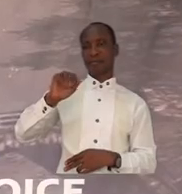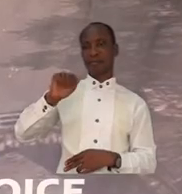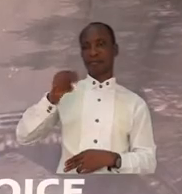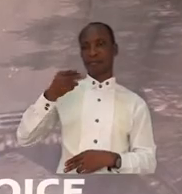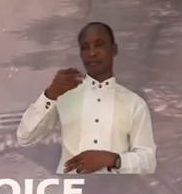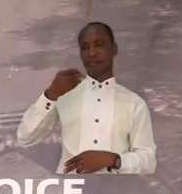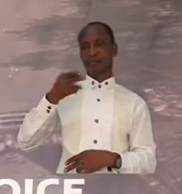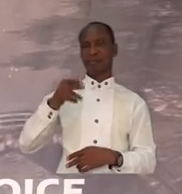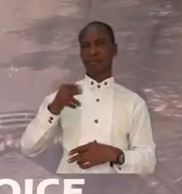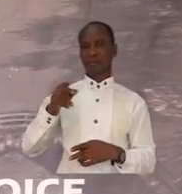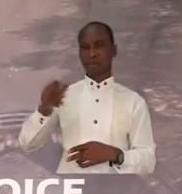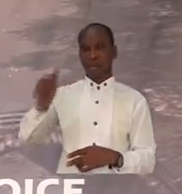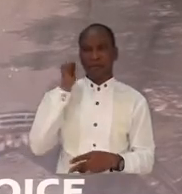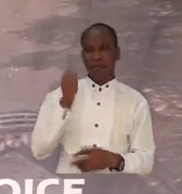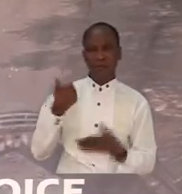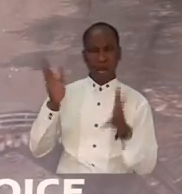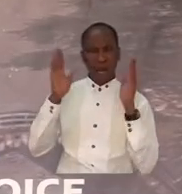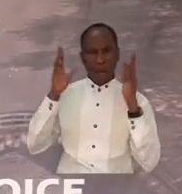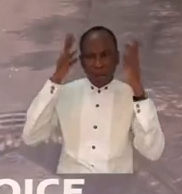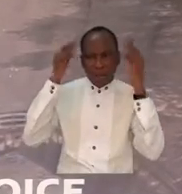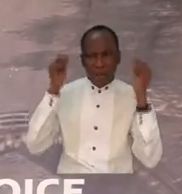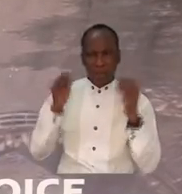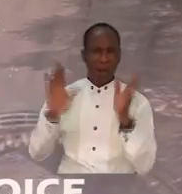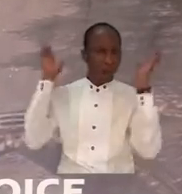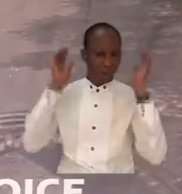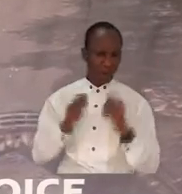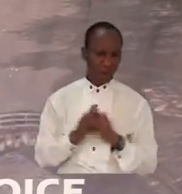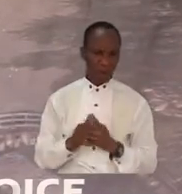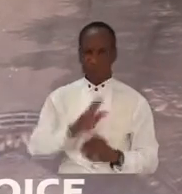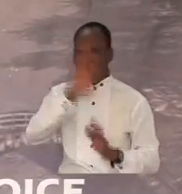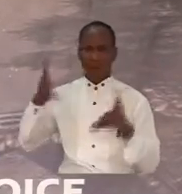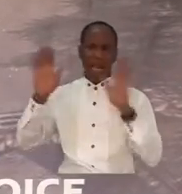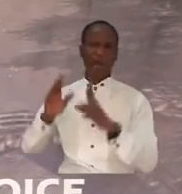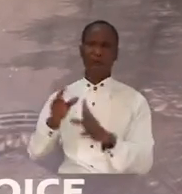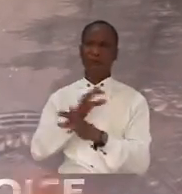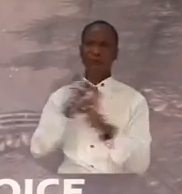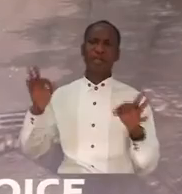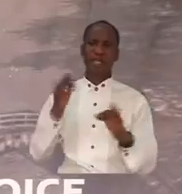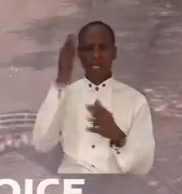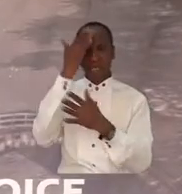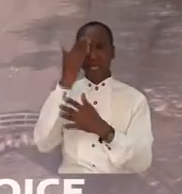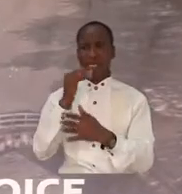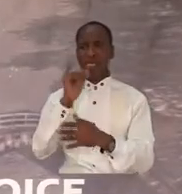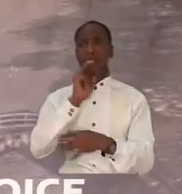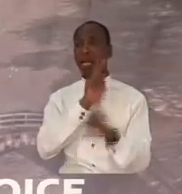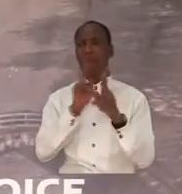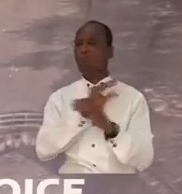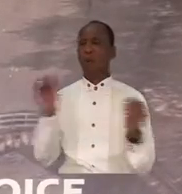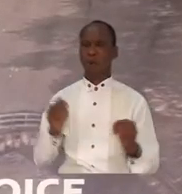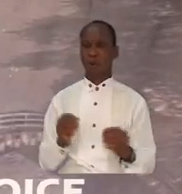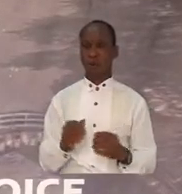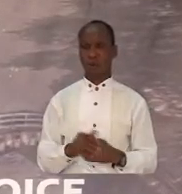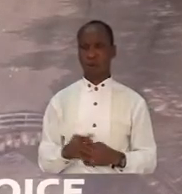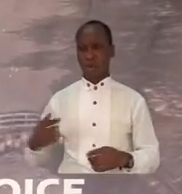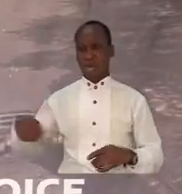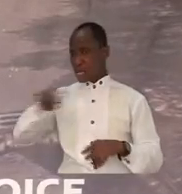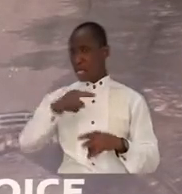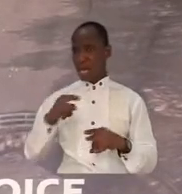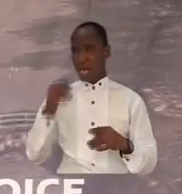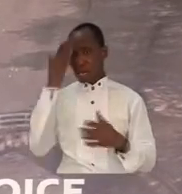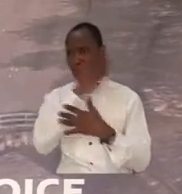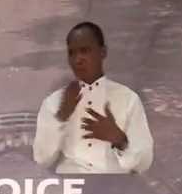na ye subonti wo hoy me woni nyame wo ho ye mfu ayeye ye wo ye nyame ye yire no mu omwo